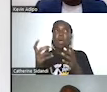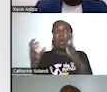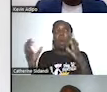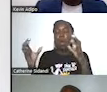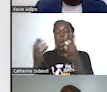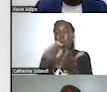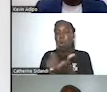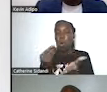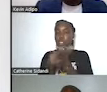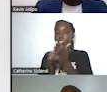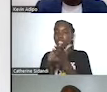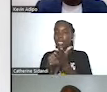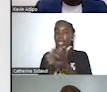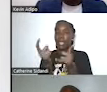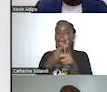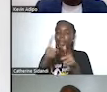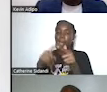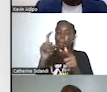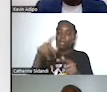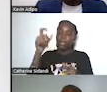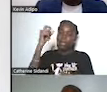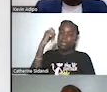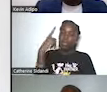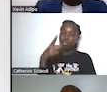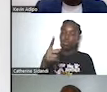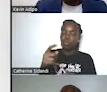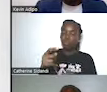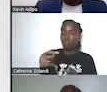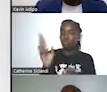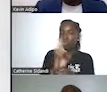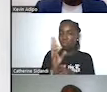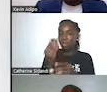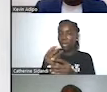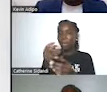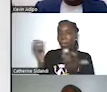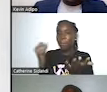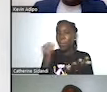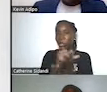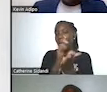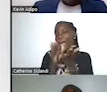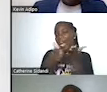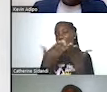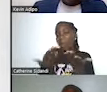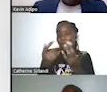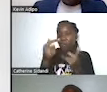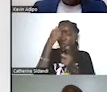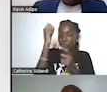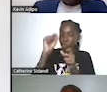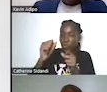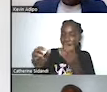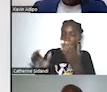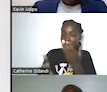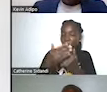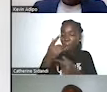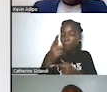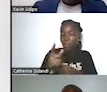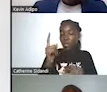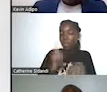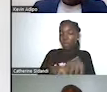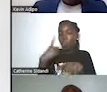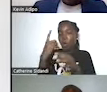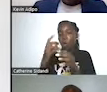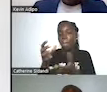you need to understand how much am I spending on my employees, because this payroll cost will help you very, very deeply in terms of budgeting, in terms